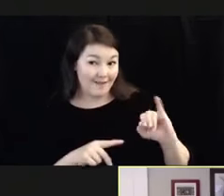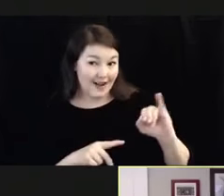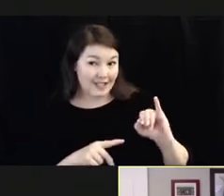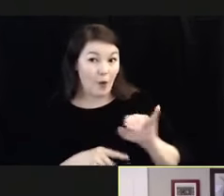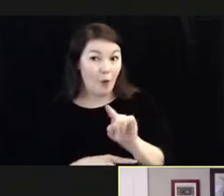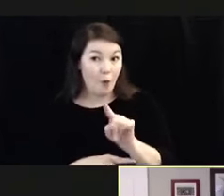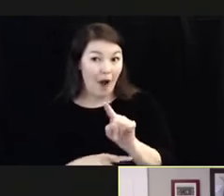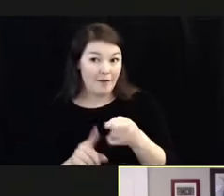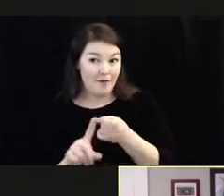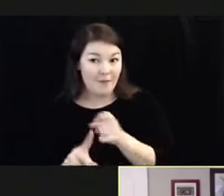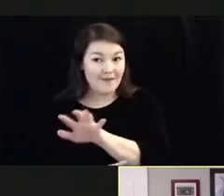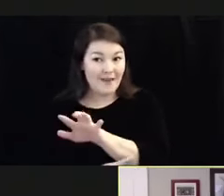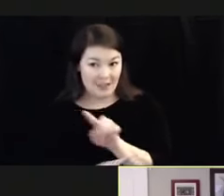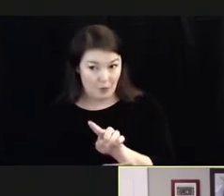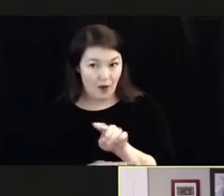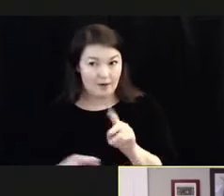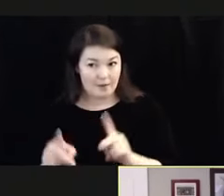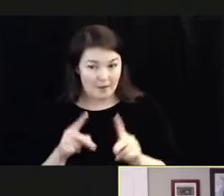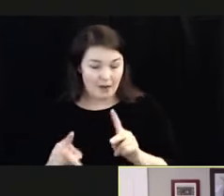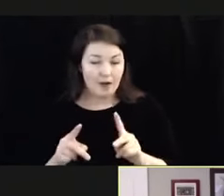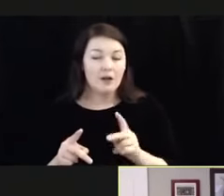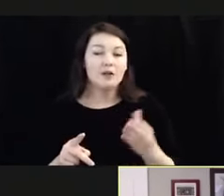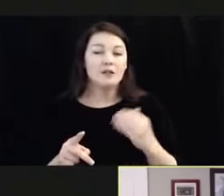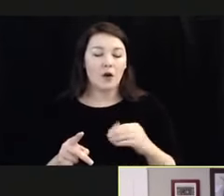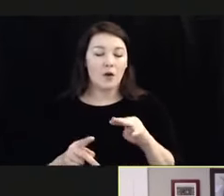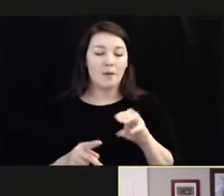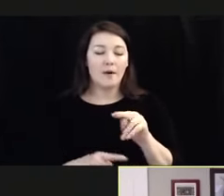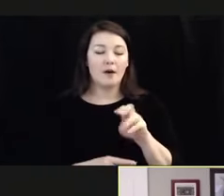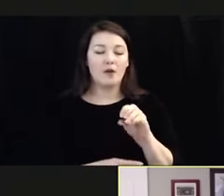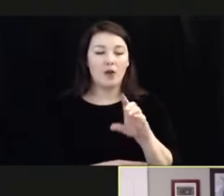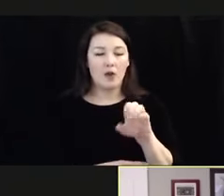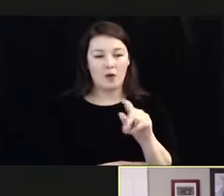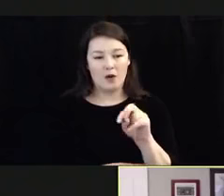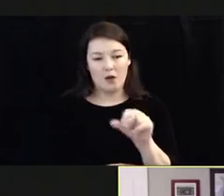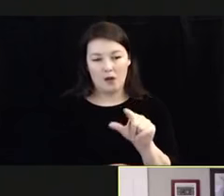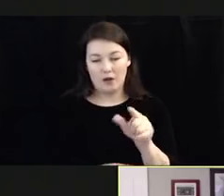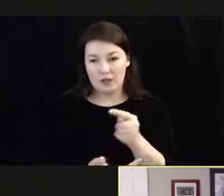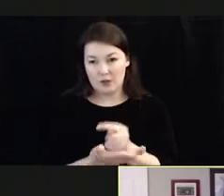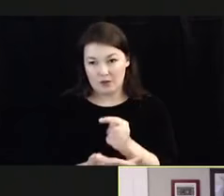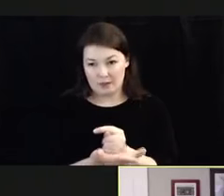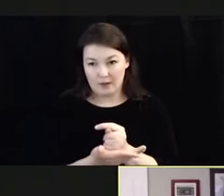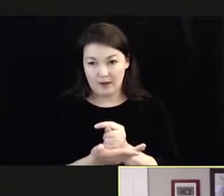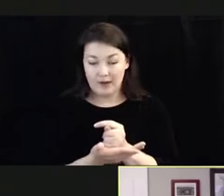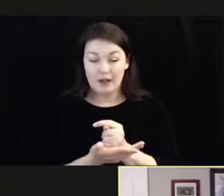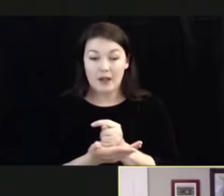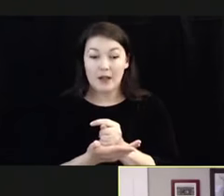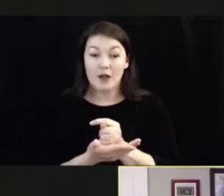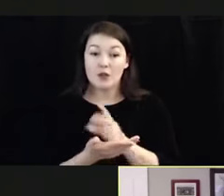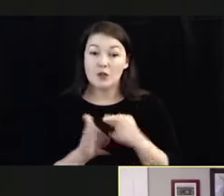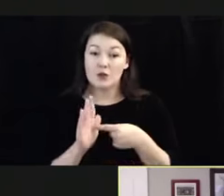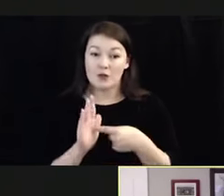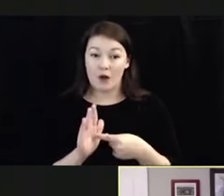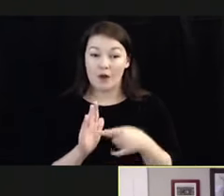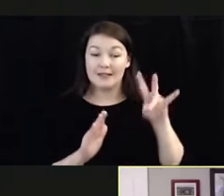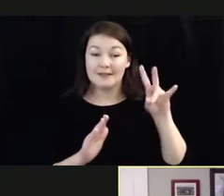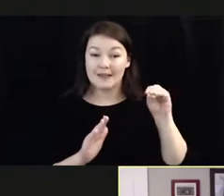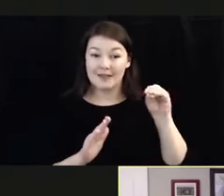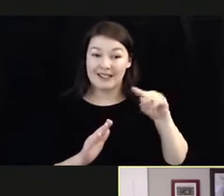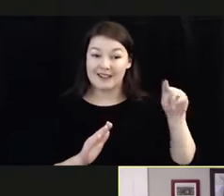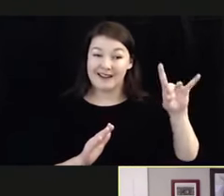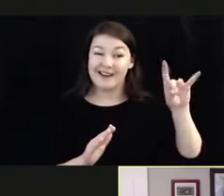effectiveness, so the clinical trials and the studies that were done for authorization of the monoclonal antibody products do show 70 to